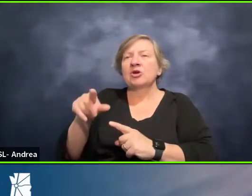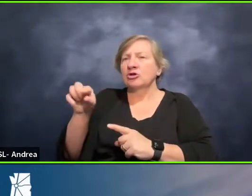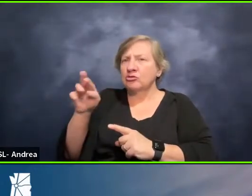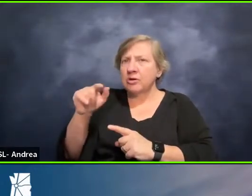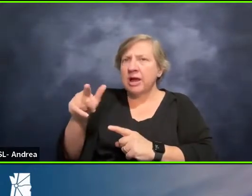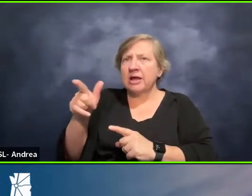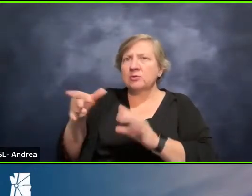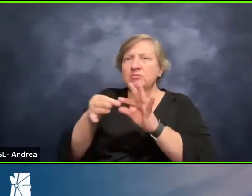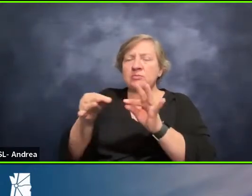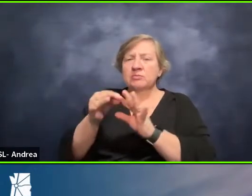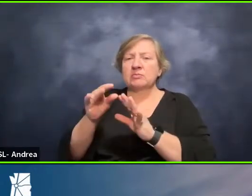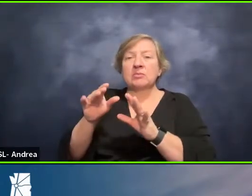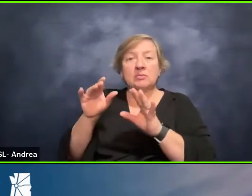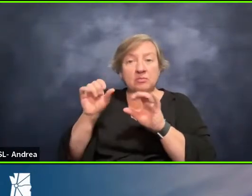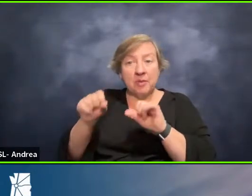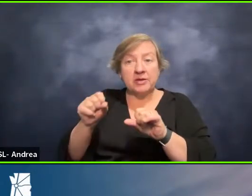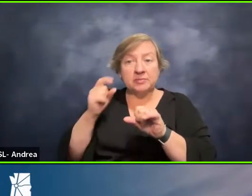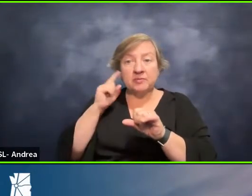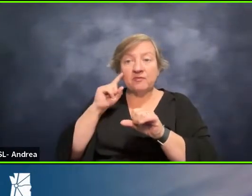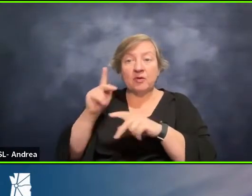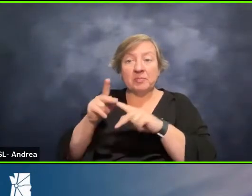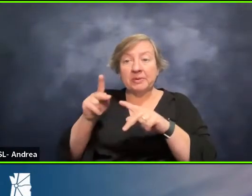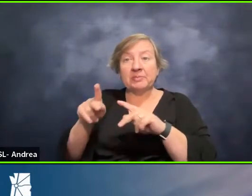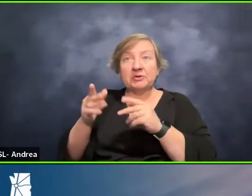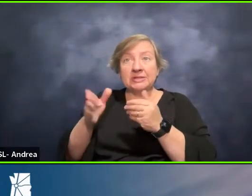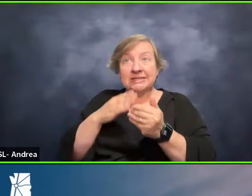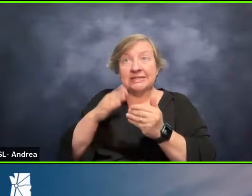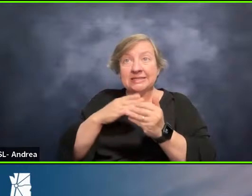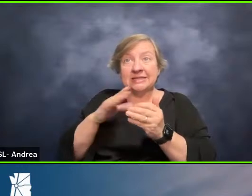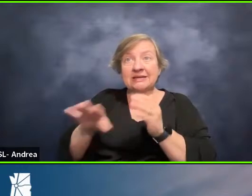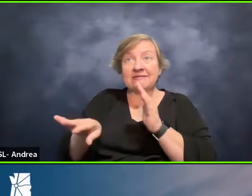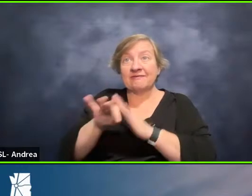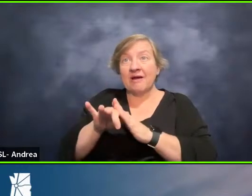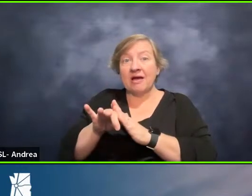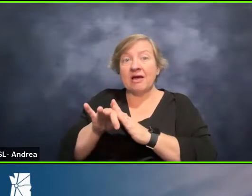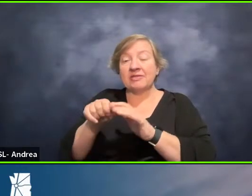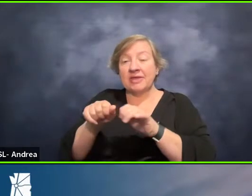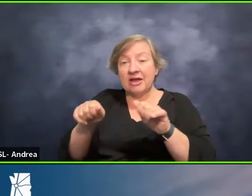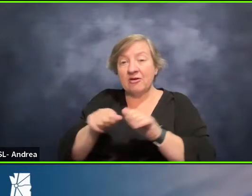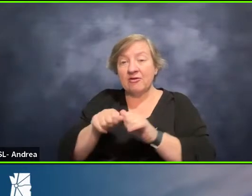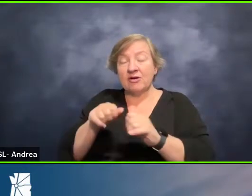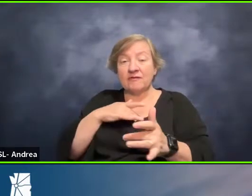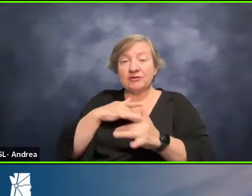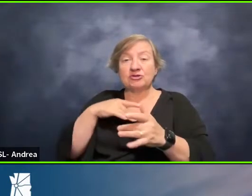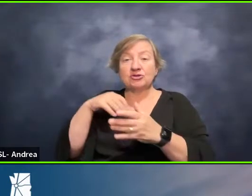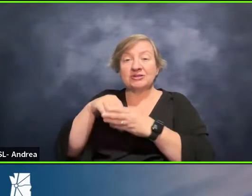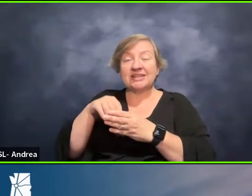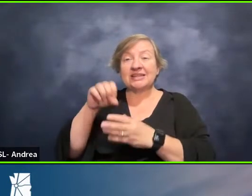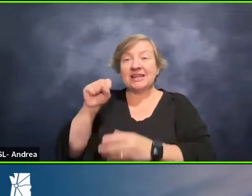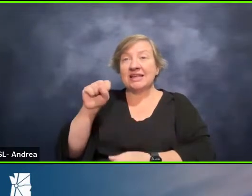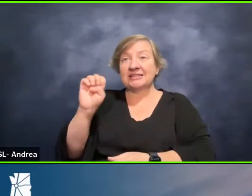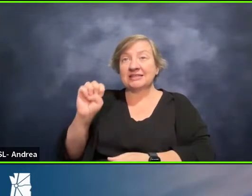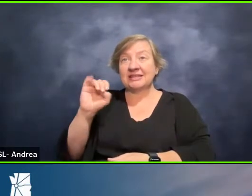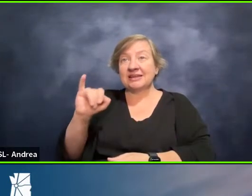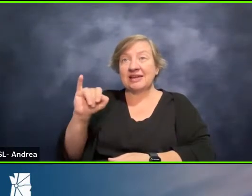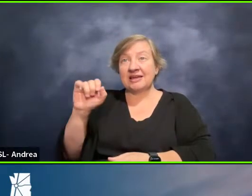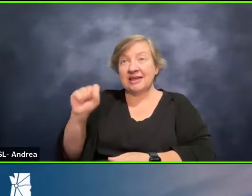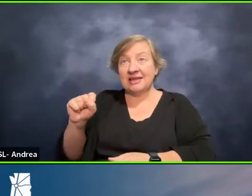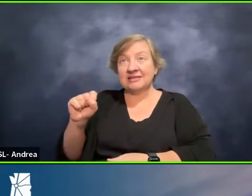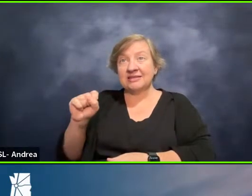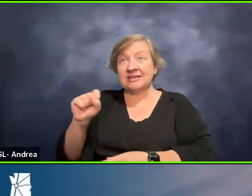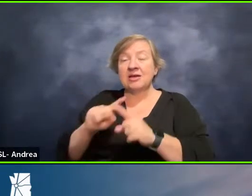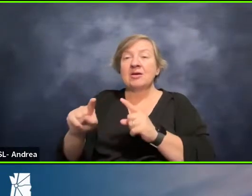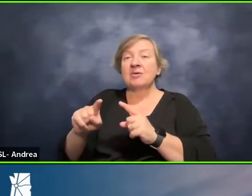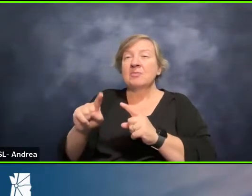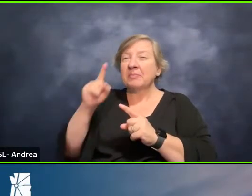there will be a way for people to easily find their area of concern within the SEIS. But since this is a